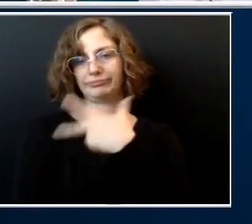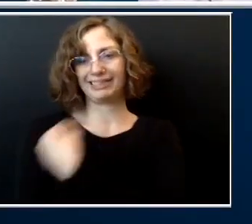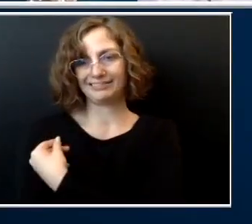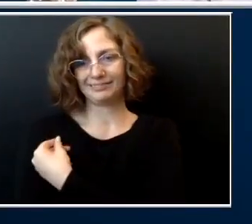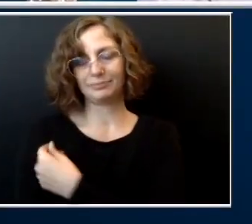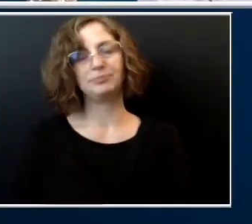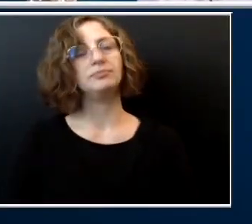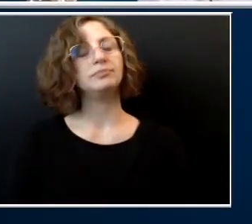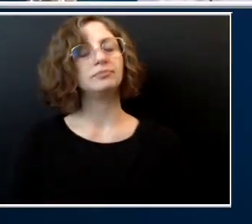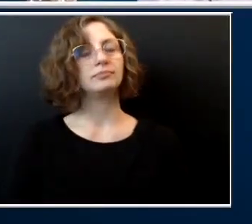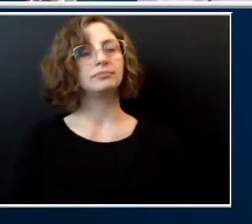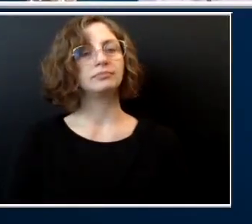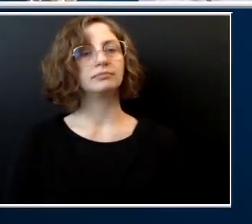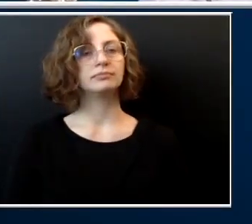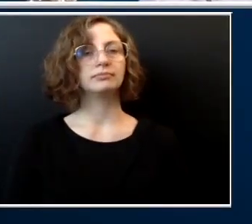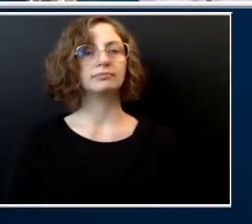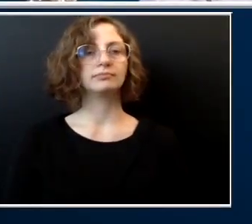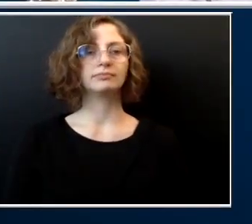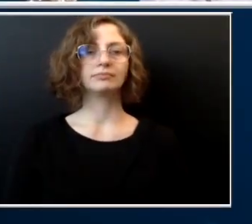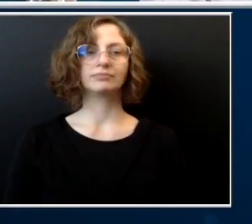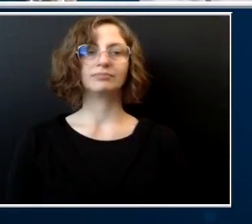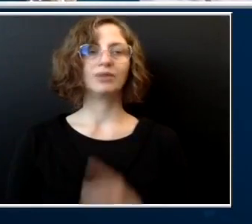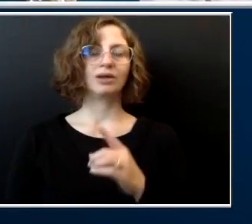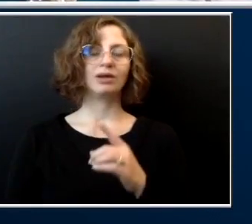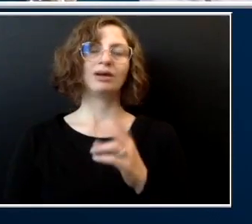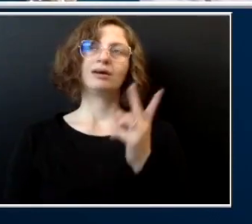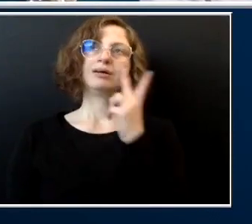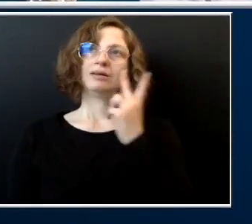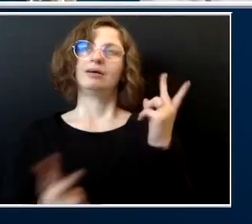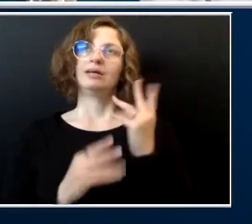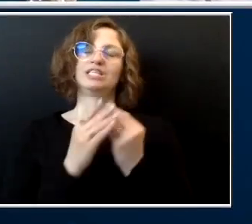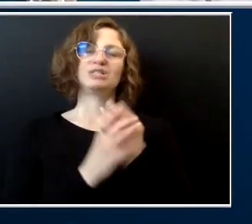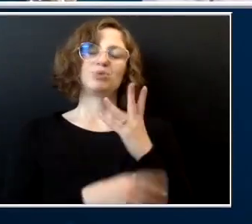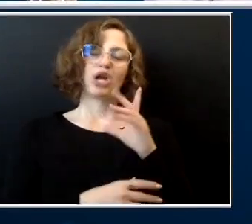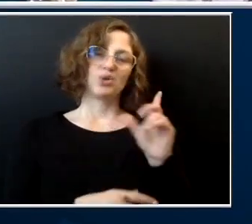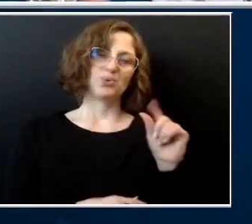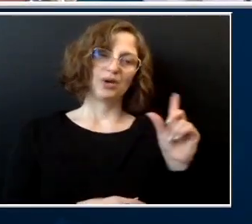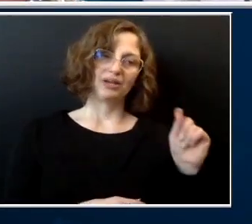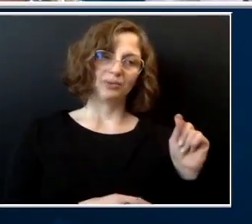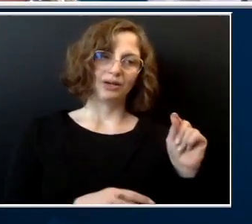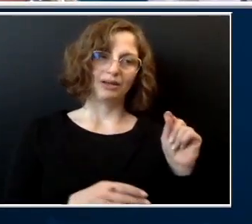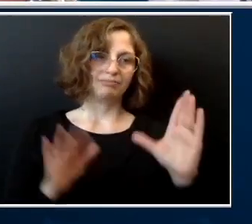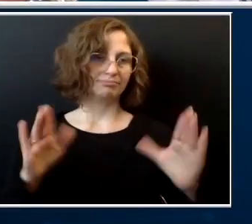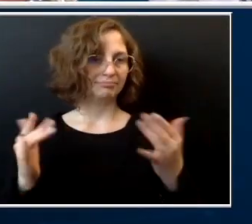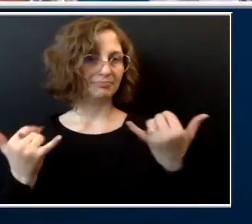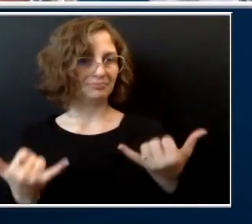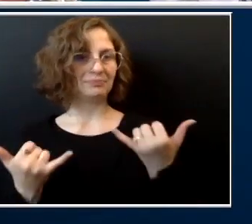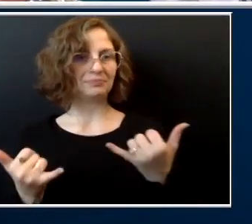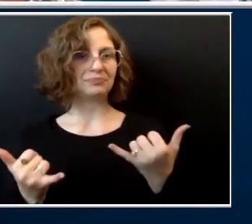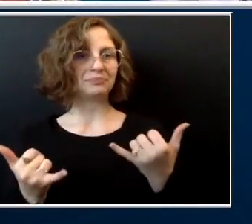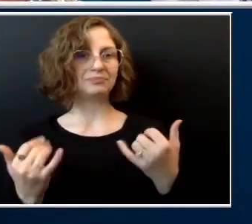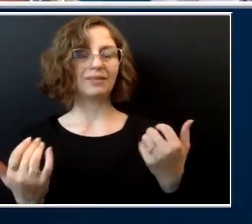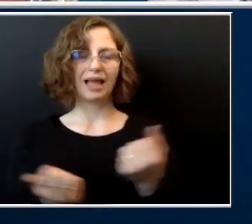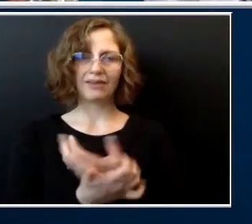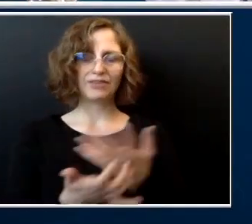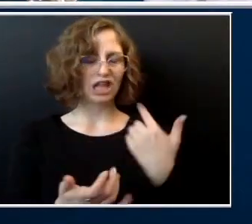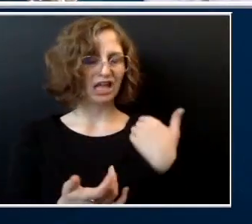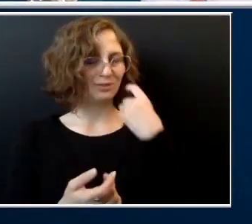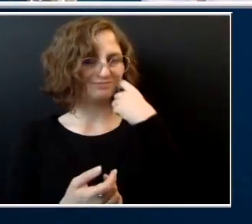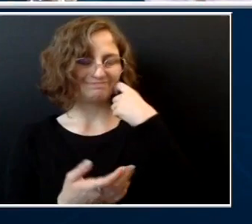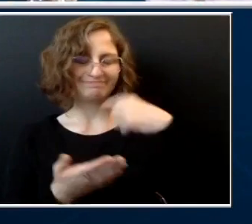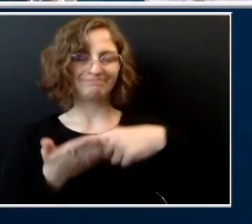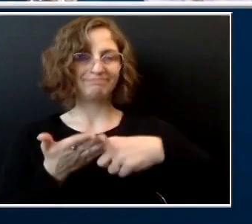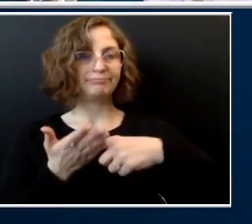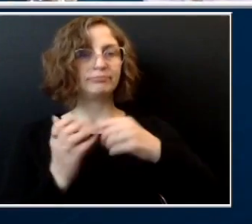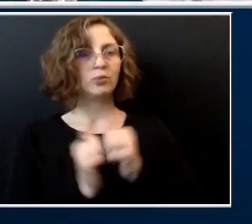Hawkeye, I think you go back to the spring of 2020 and where we are today and everything we've just heard our discussion with Dr. Krenner, thoughts that